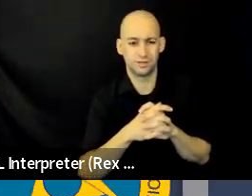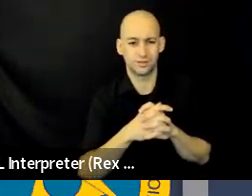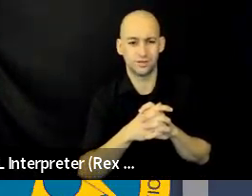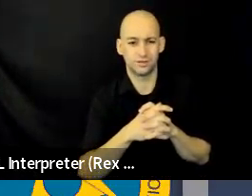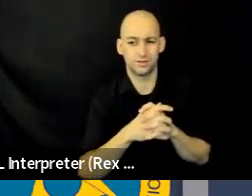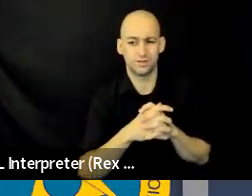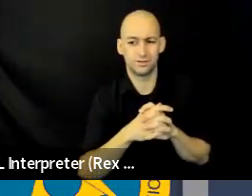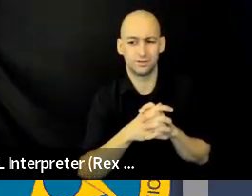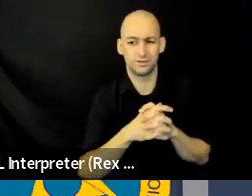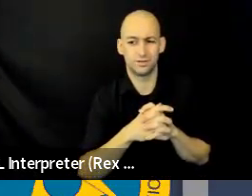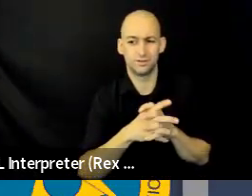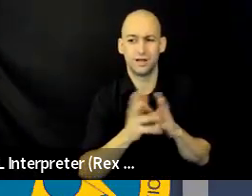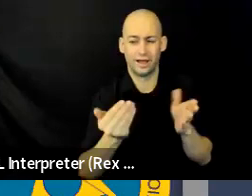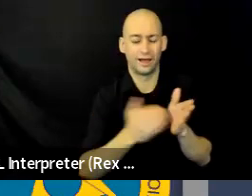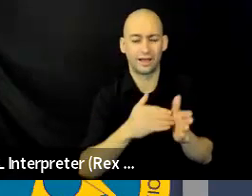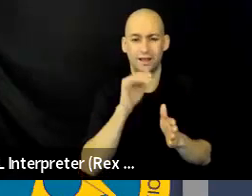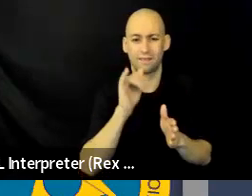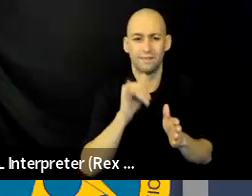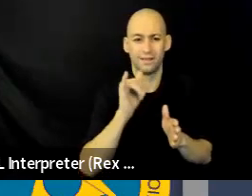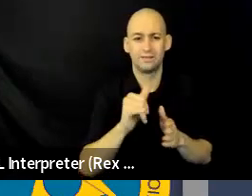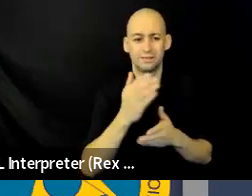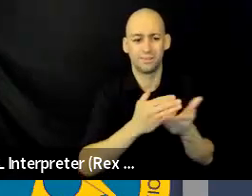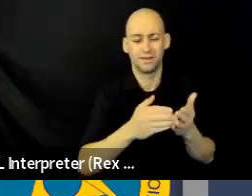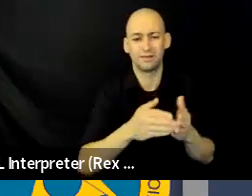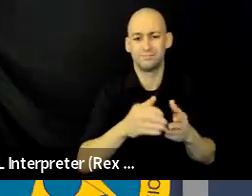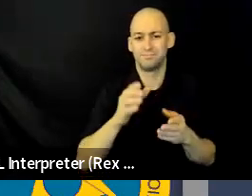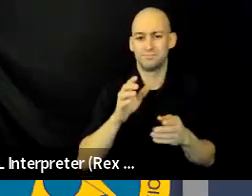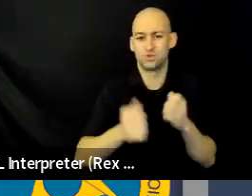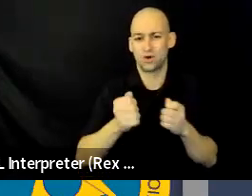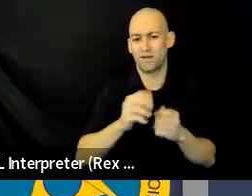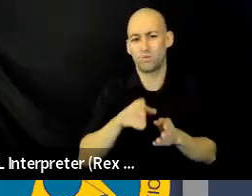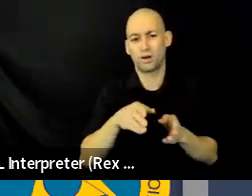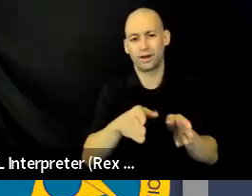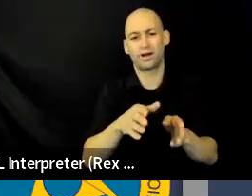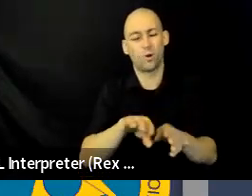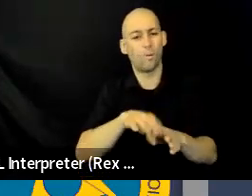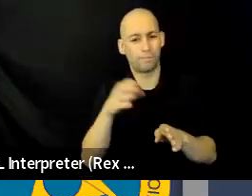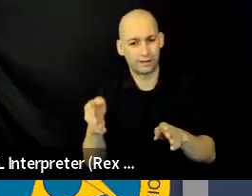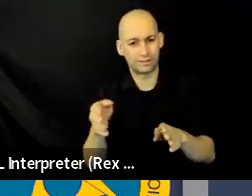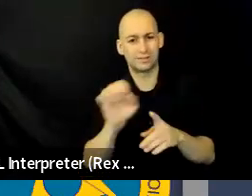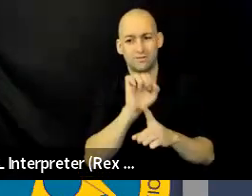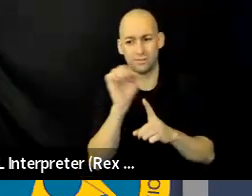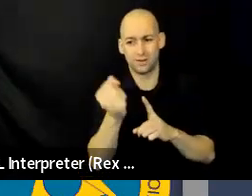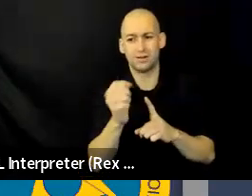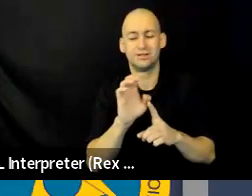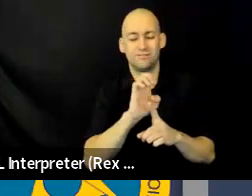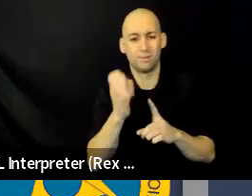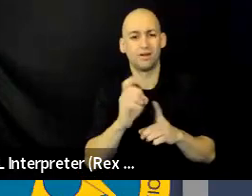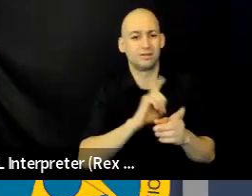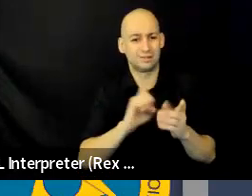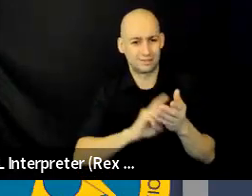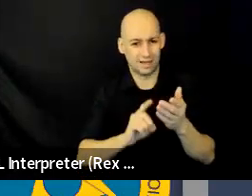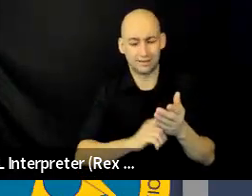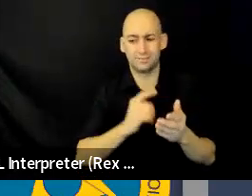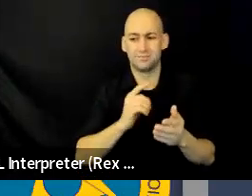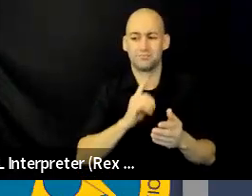And yeah, again, that's something that in the context of driveway openings and refinement of the design, we can still do that even after the RON, and are committed to